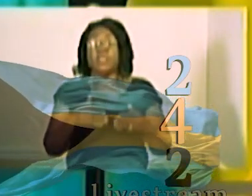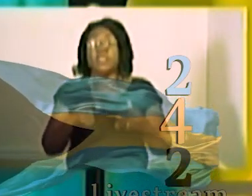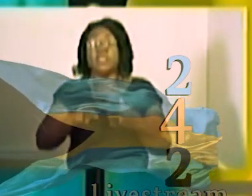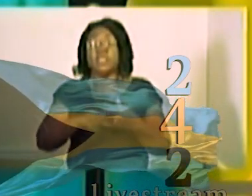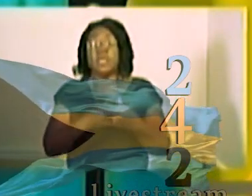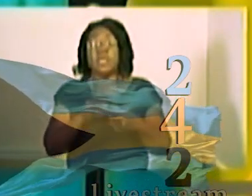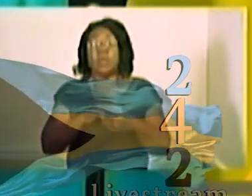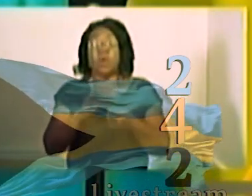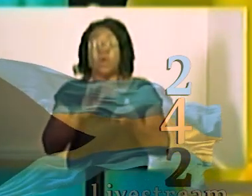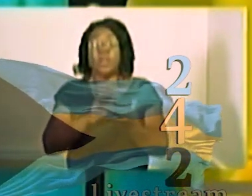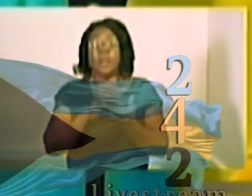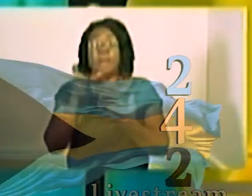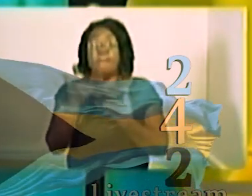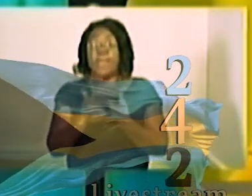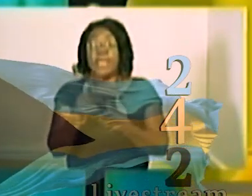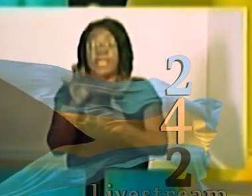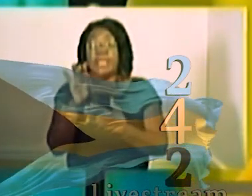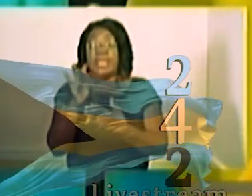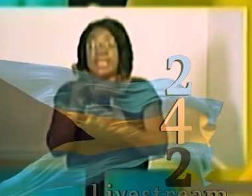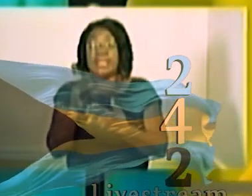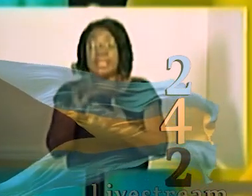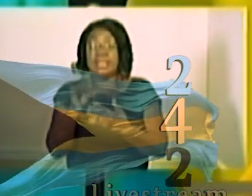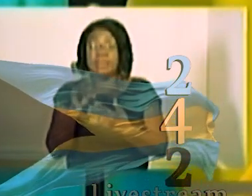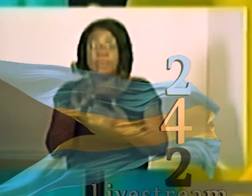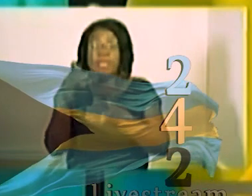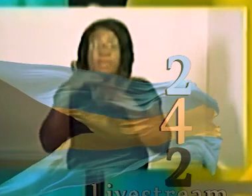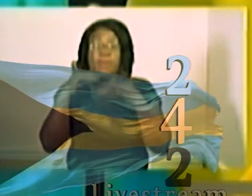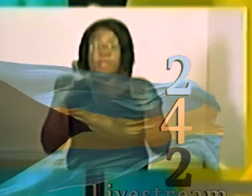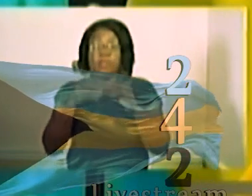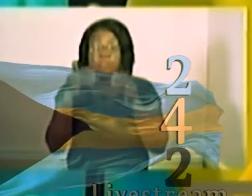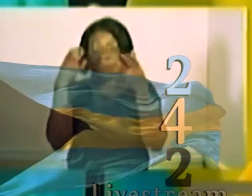of May and implemented by the Ministry of Health.